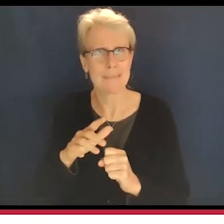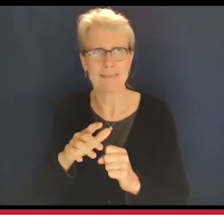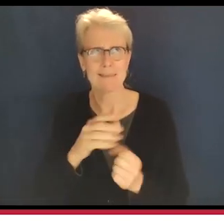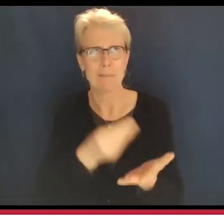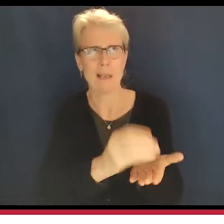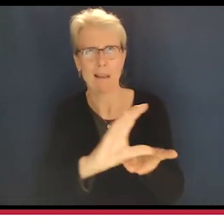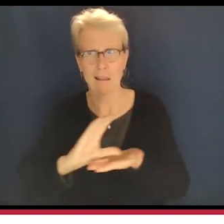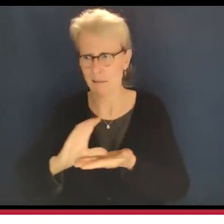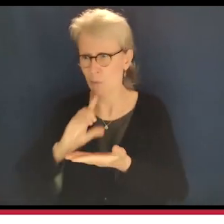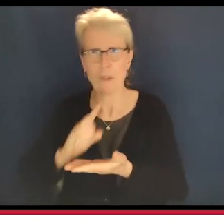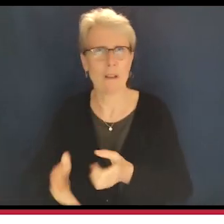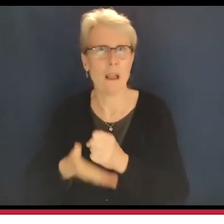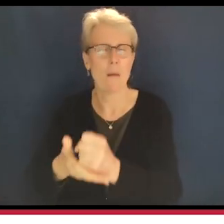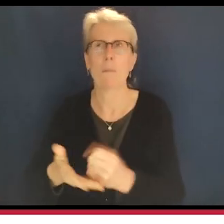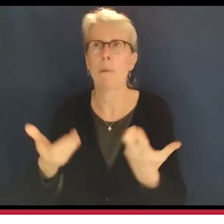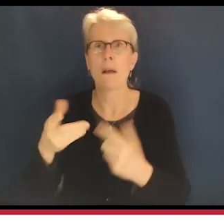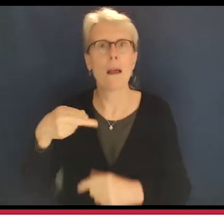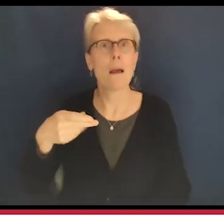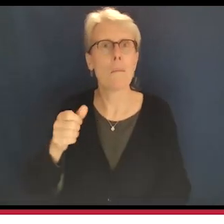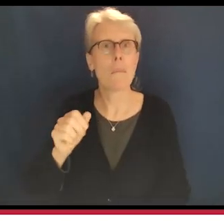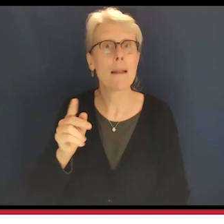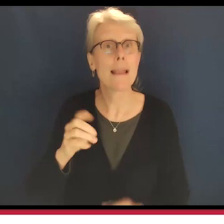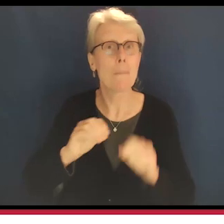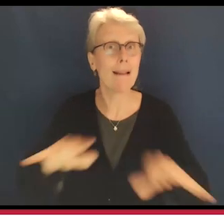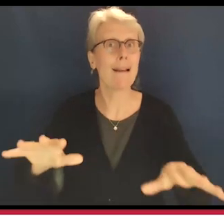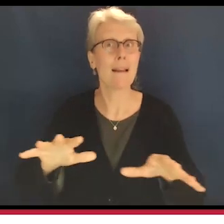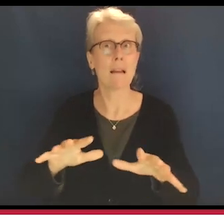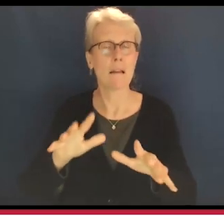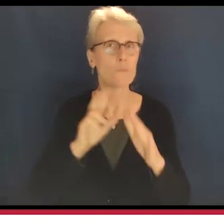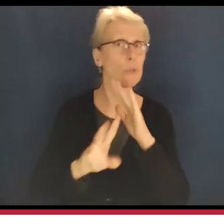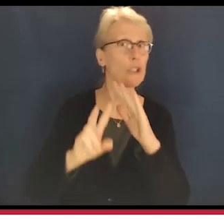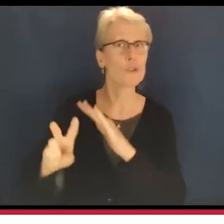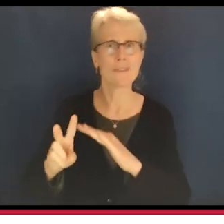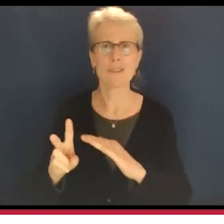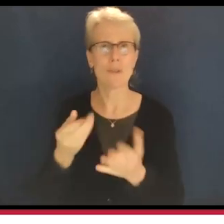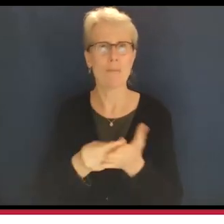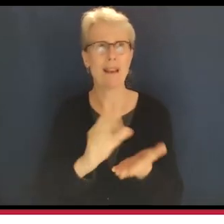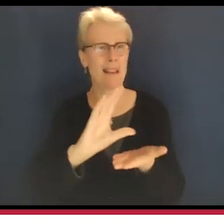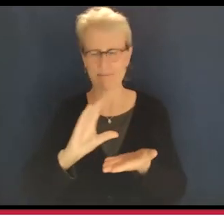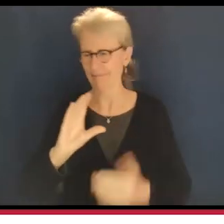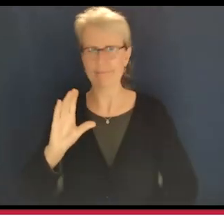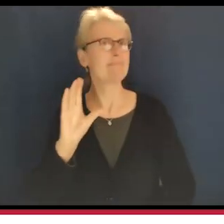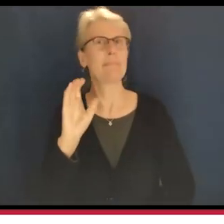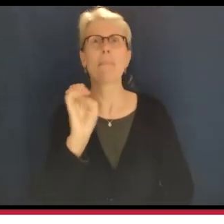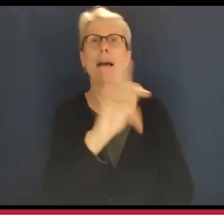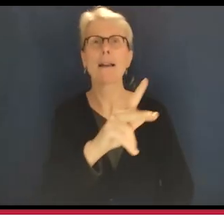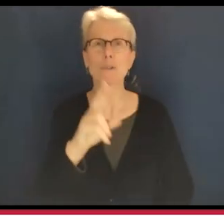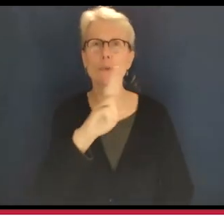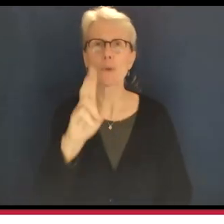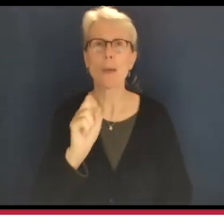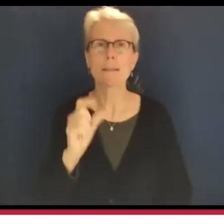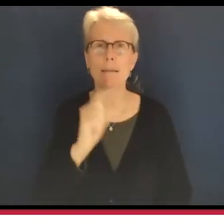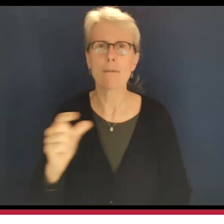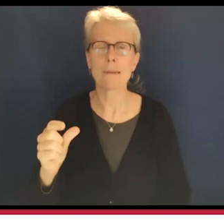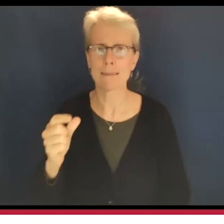really add much to pandemic preparedness. And he just returned the money to the United States government on the